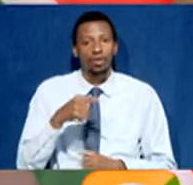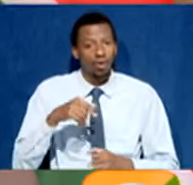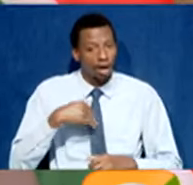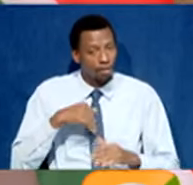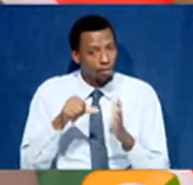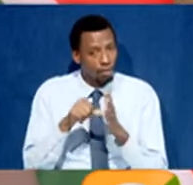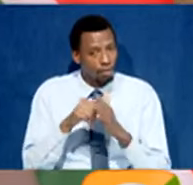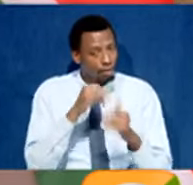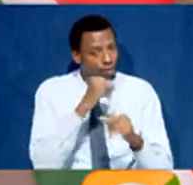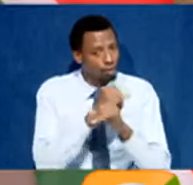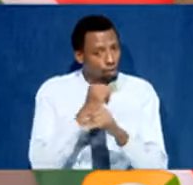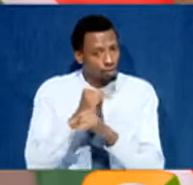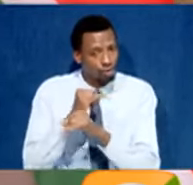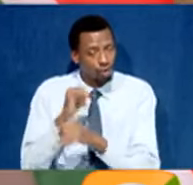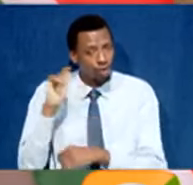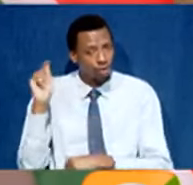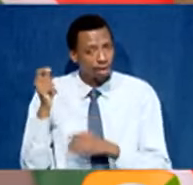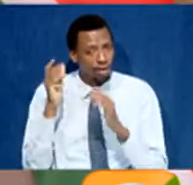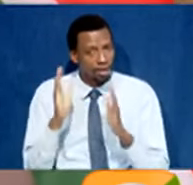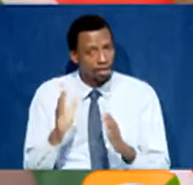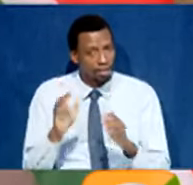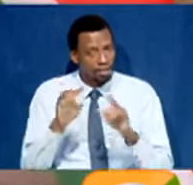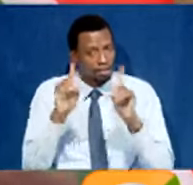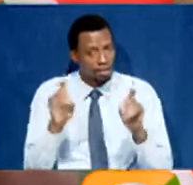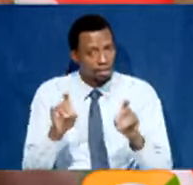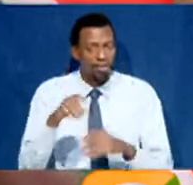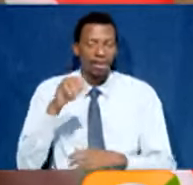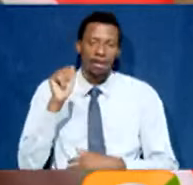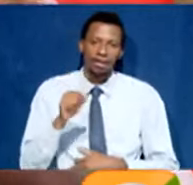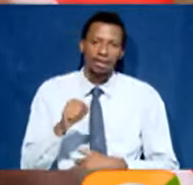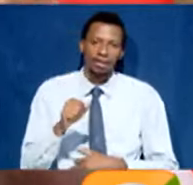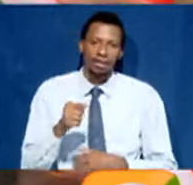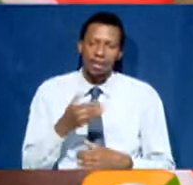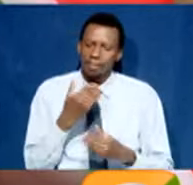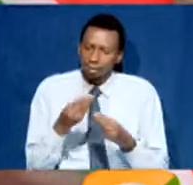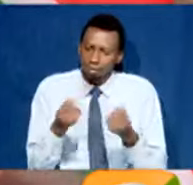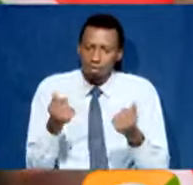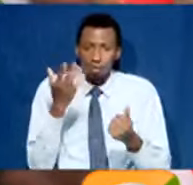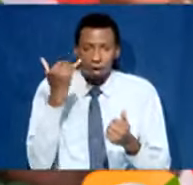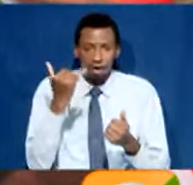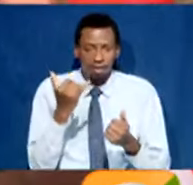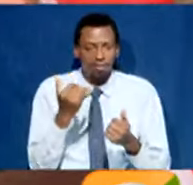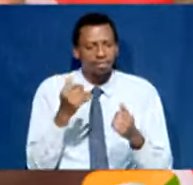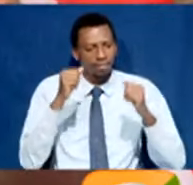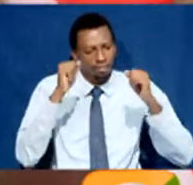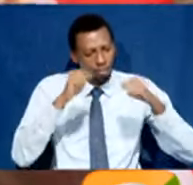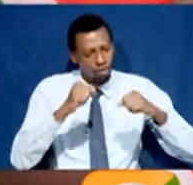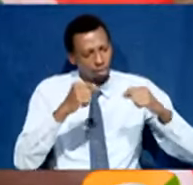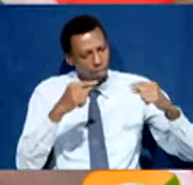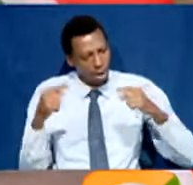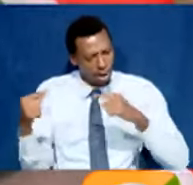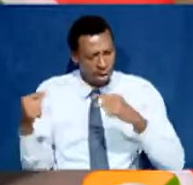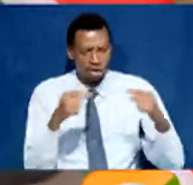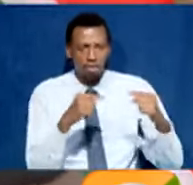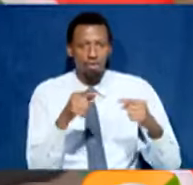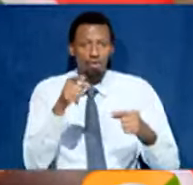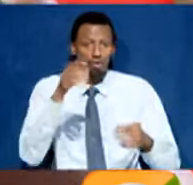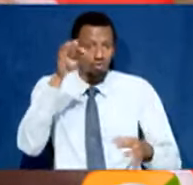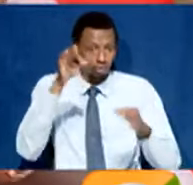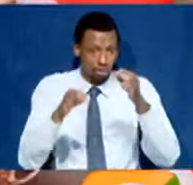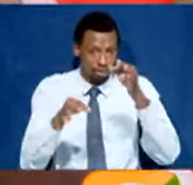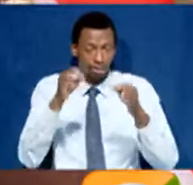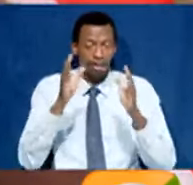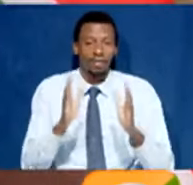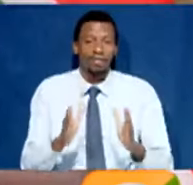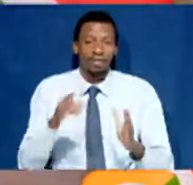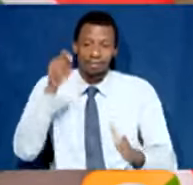Yes. Can we sort out? Because, you know, it is one thing to argue, even if you are a judge. And I am